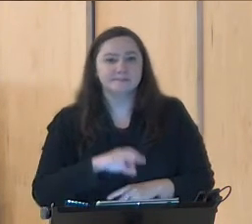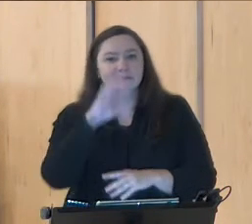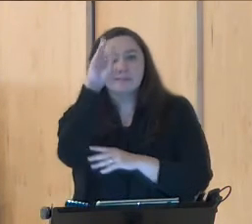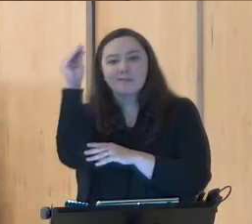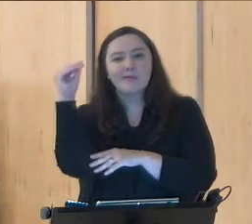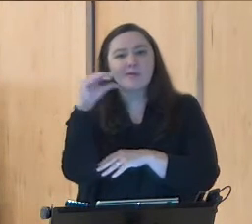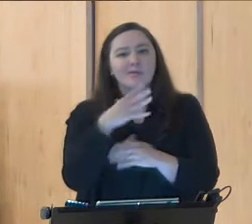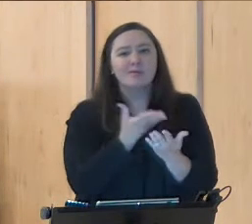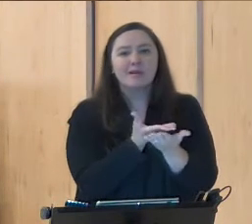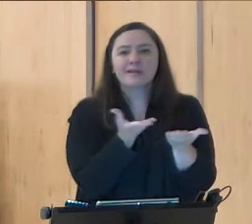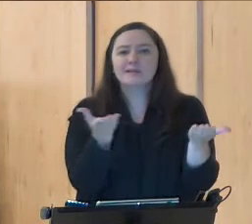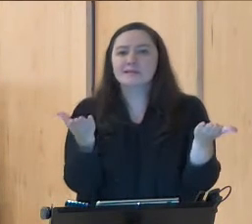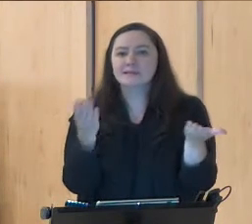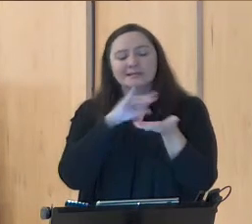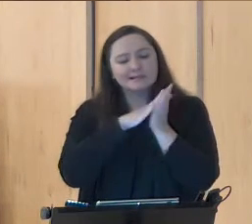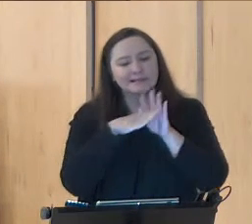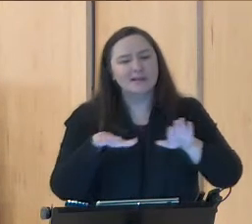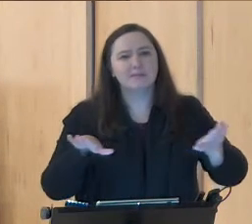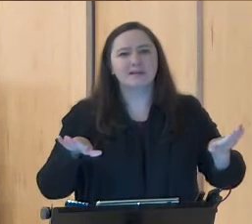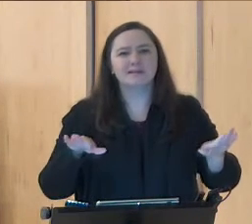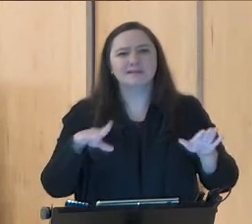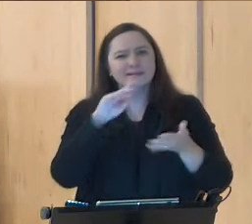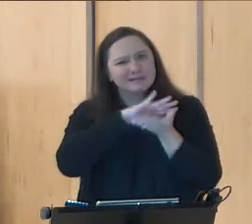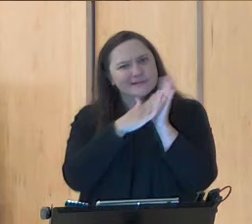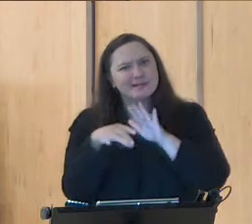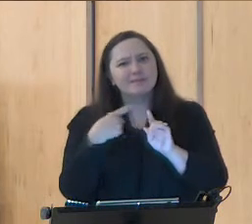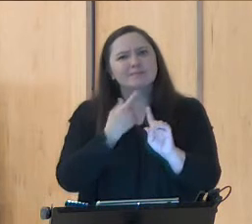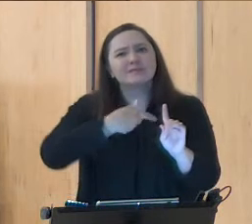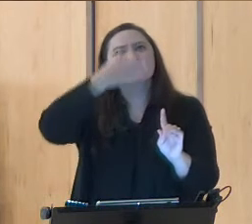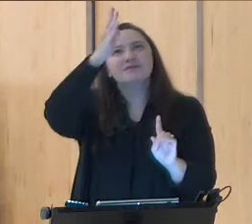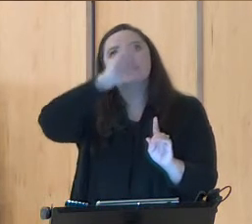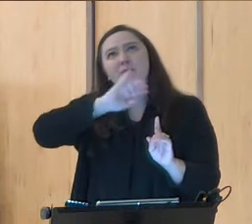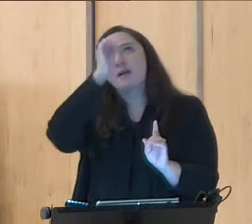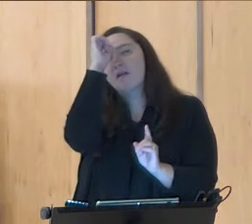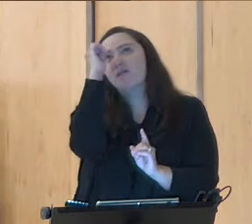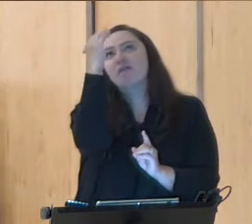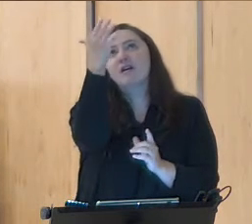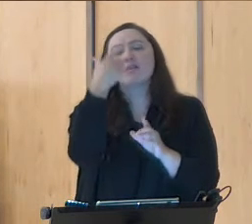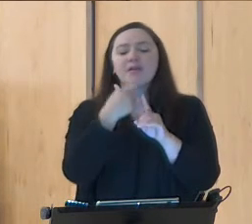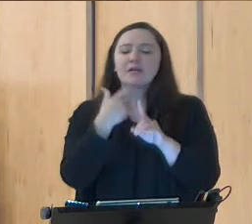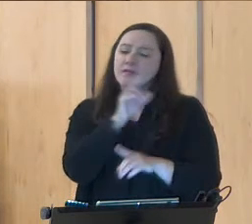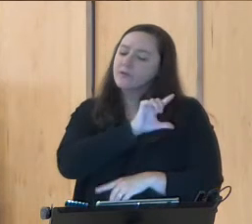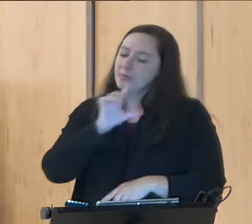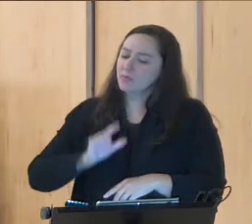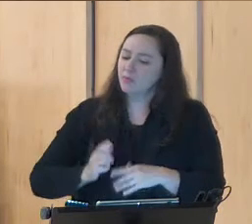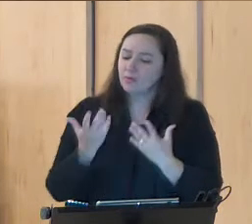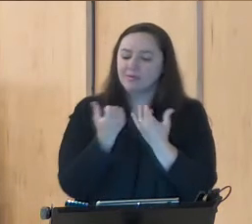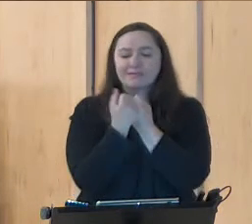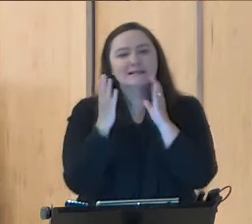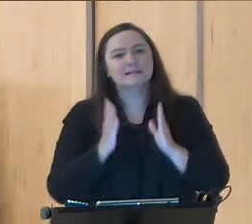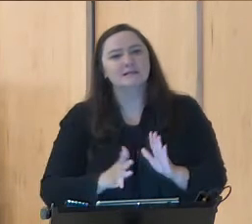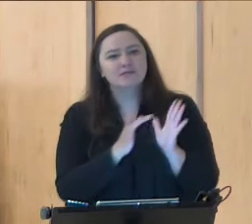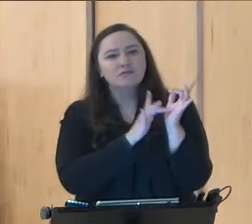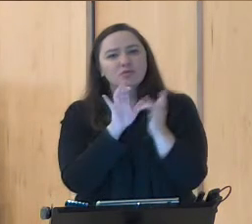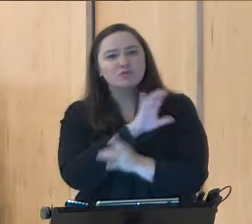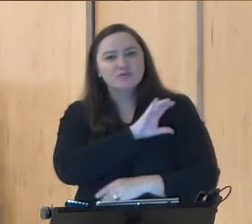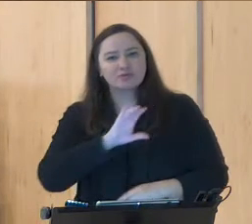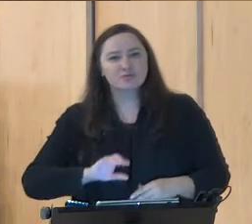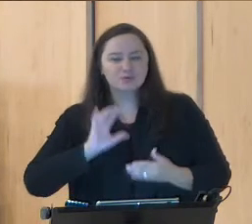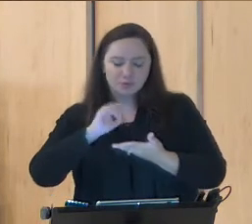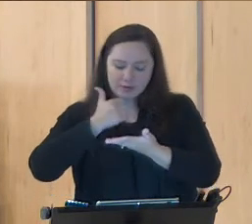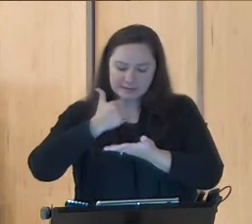Grace be unto you and peace. Peace from God our Father and from our Lord and our Savior Jesus Christ.